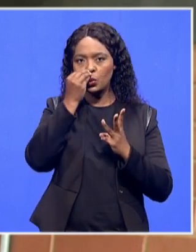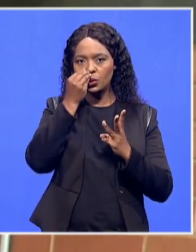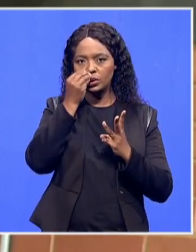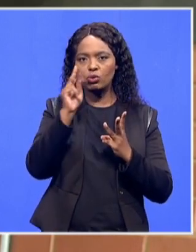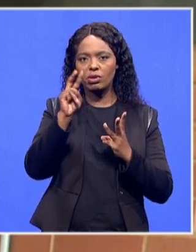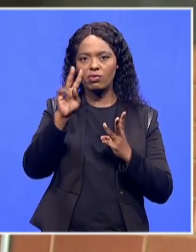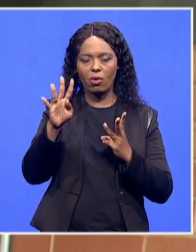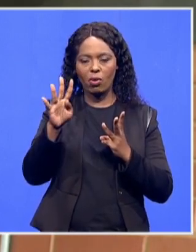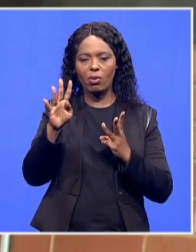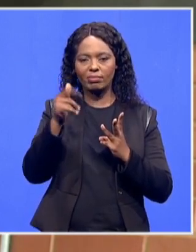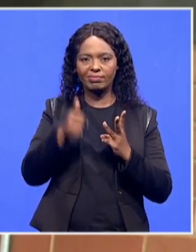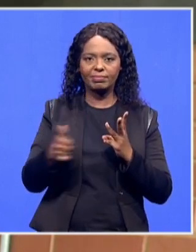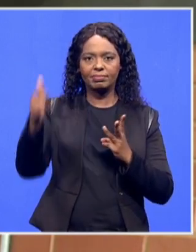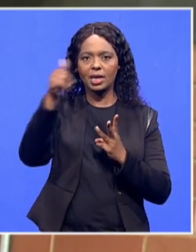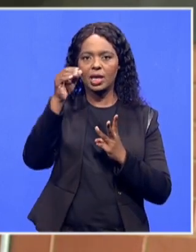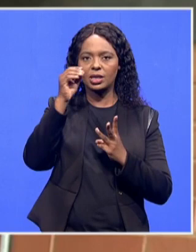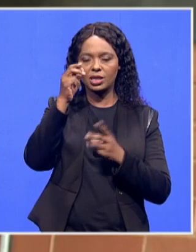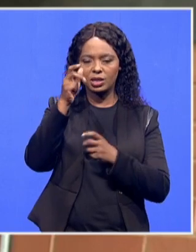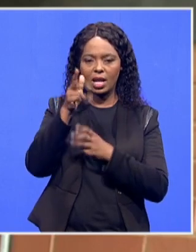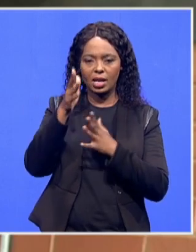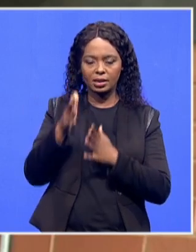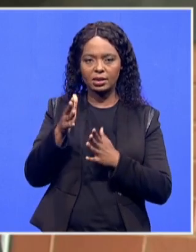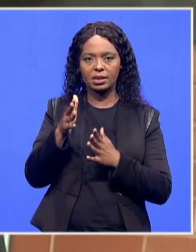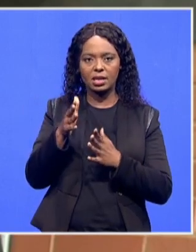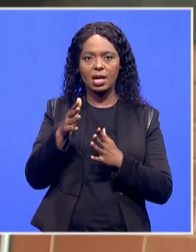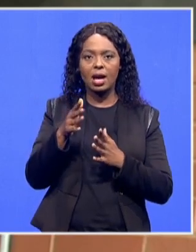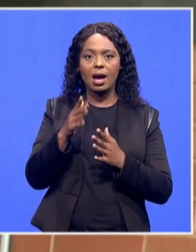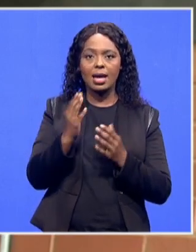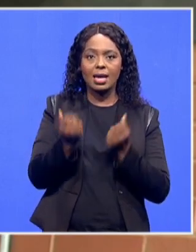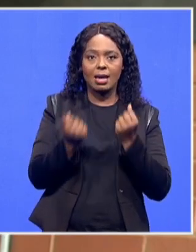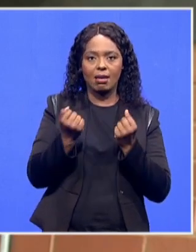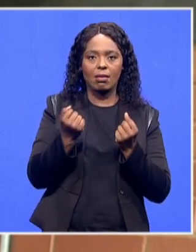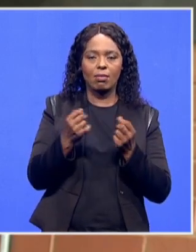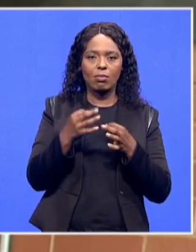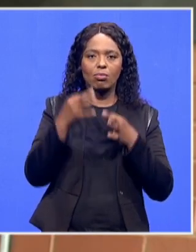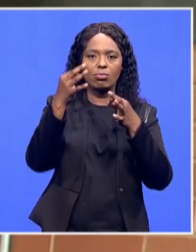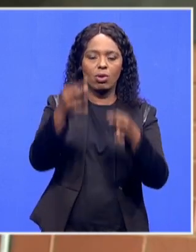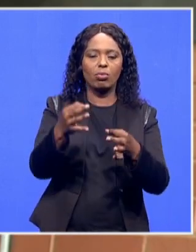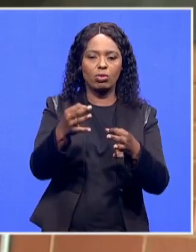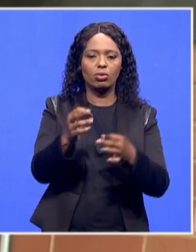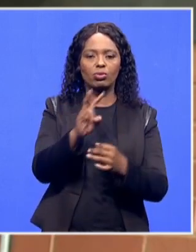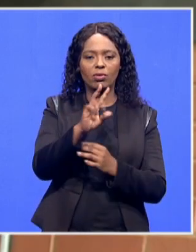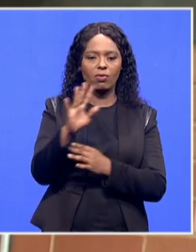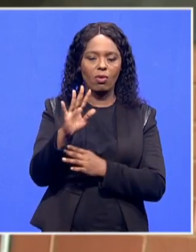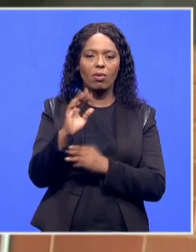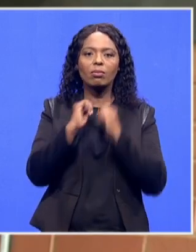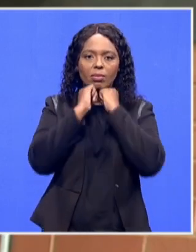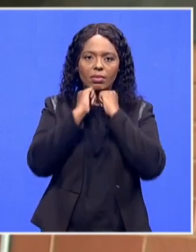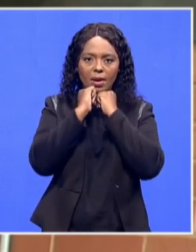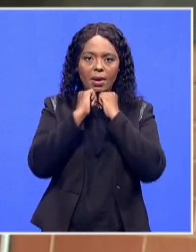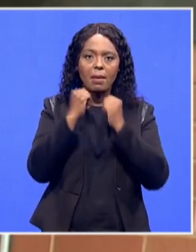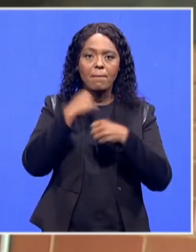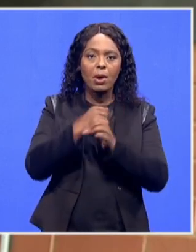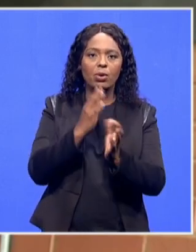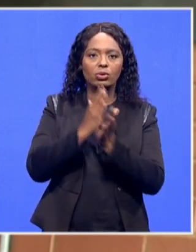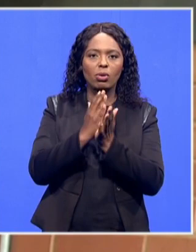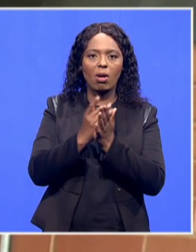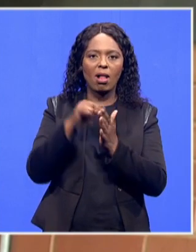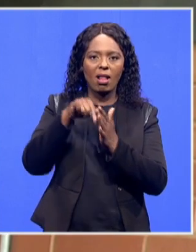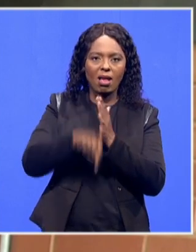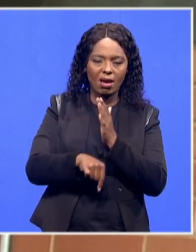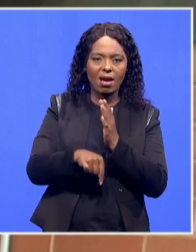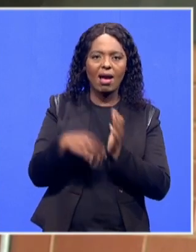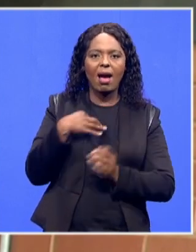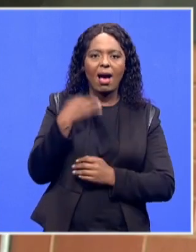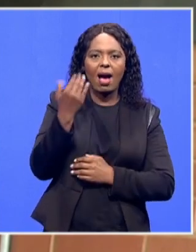Maughan has been postponed to the 4th of August. And this is to allow an application to first be dealt with. Now, we know